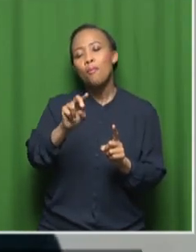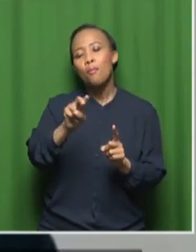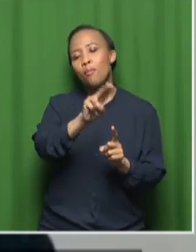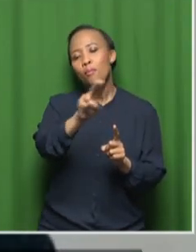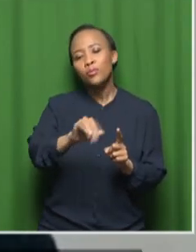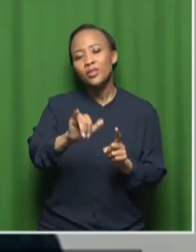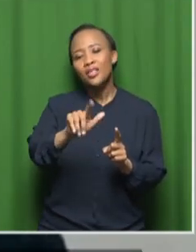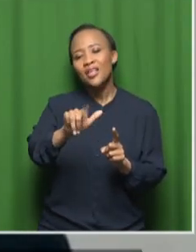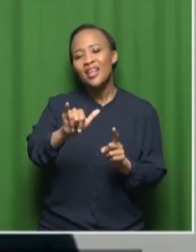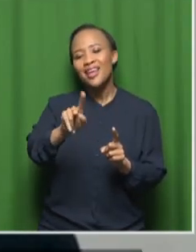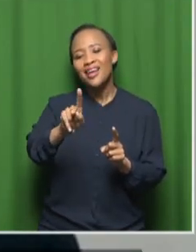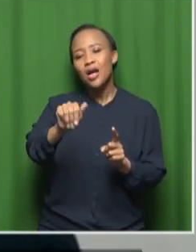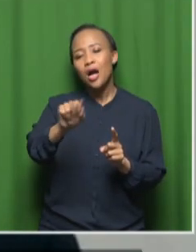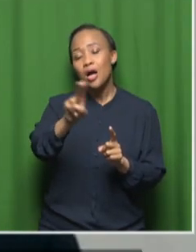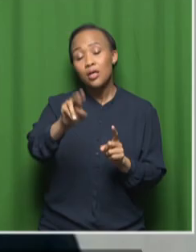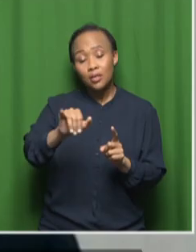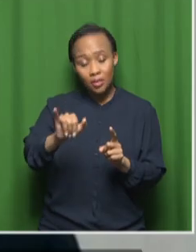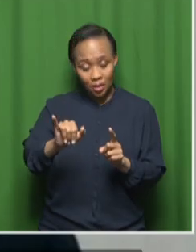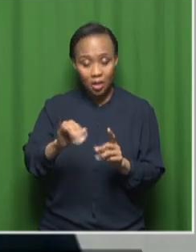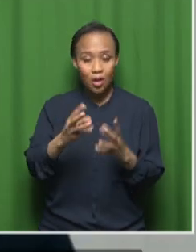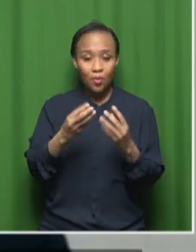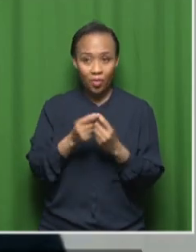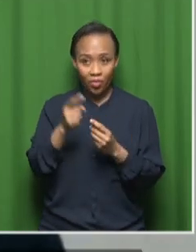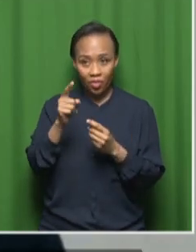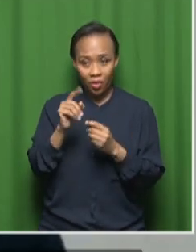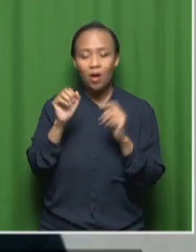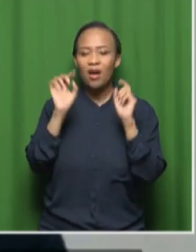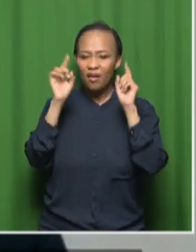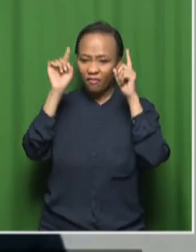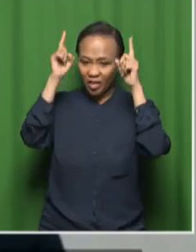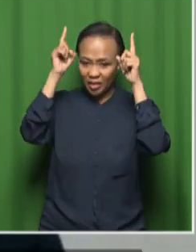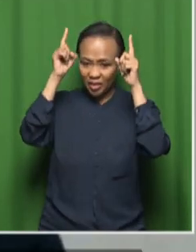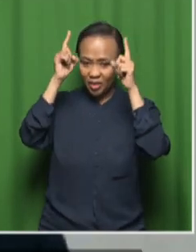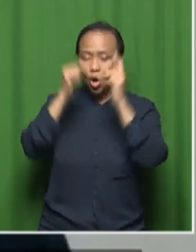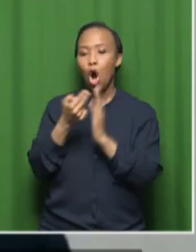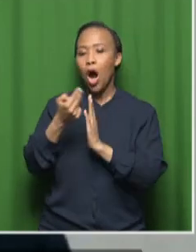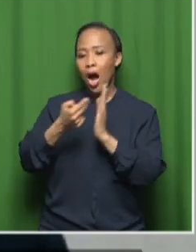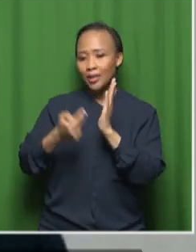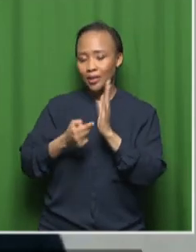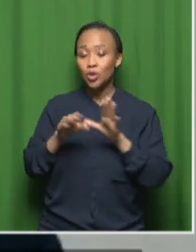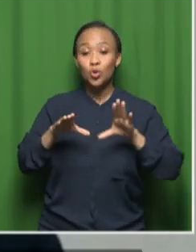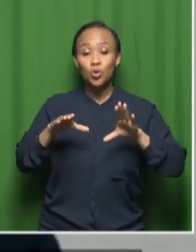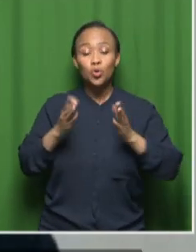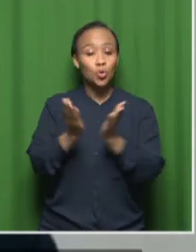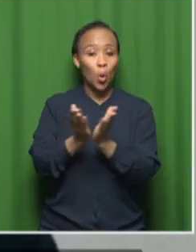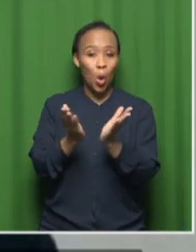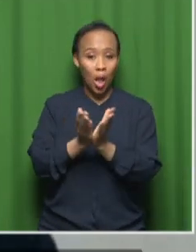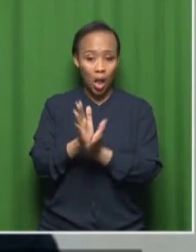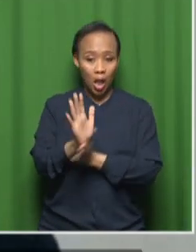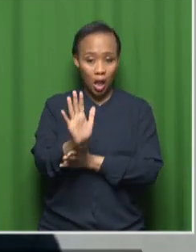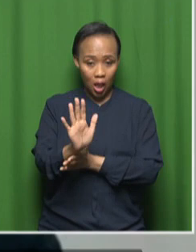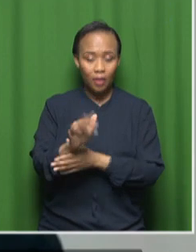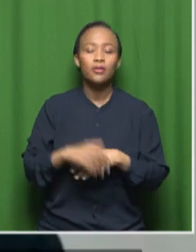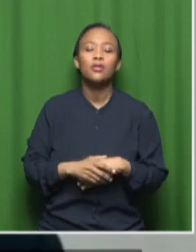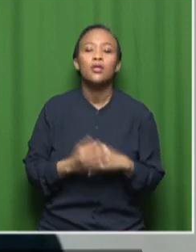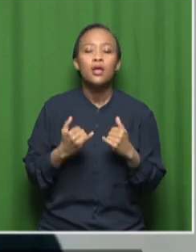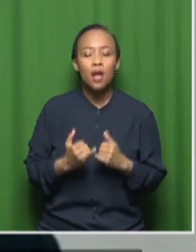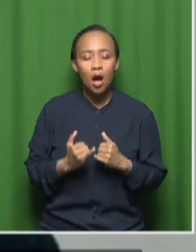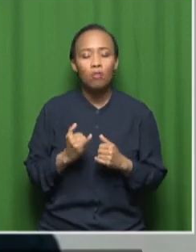in particular Wits School of Arts. It is an honor indeed. And this being a Heritage